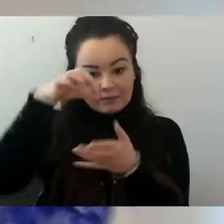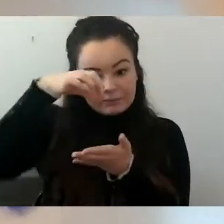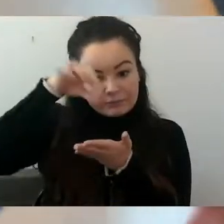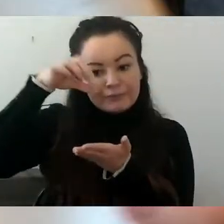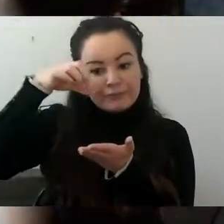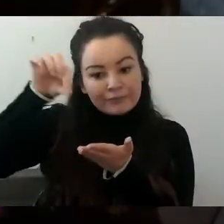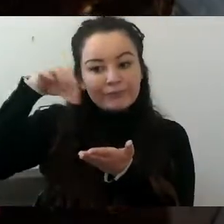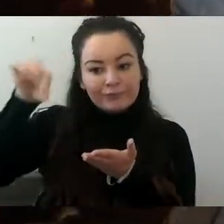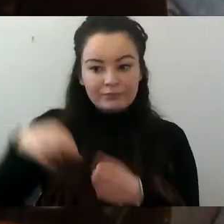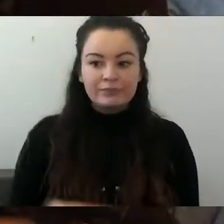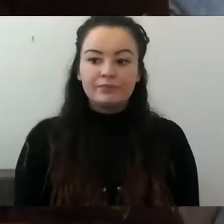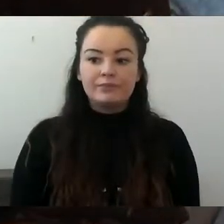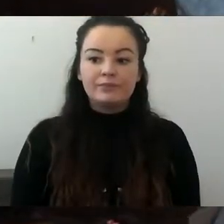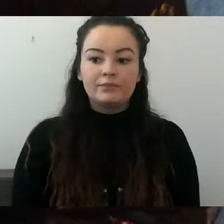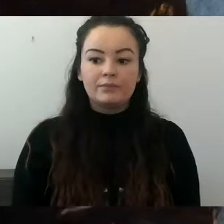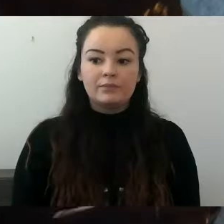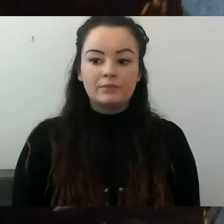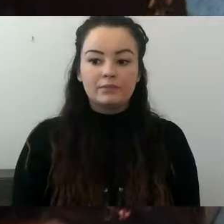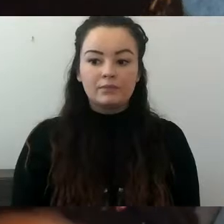There we go.